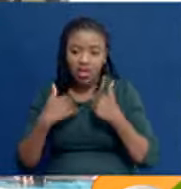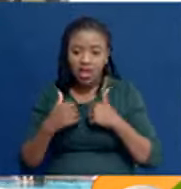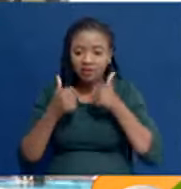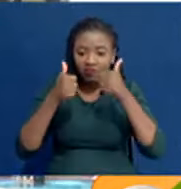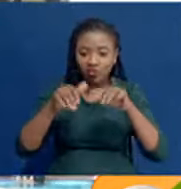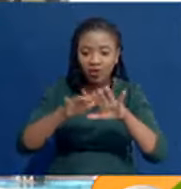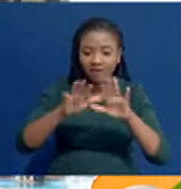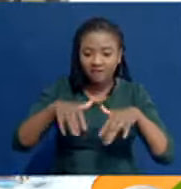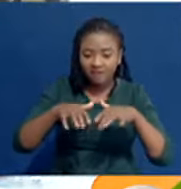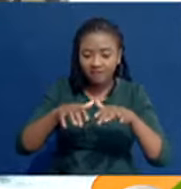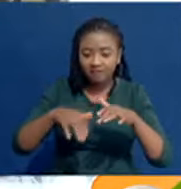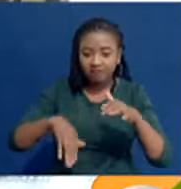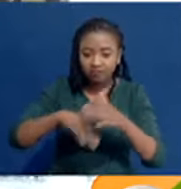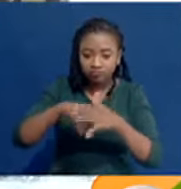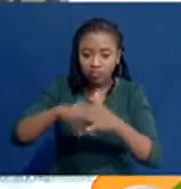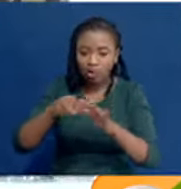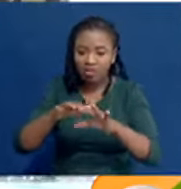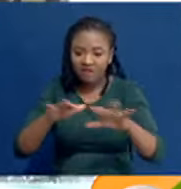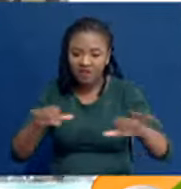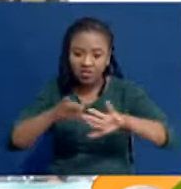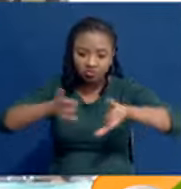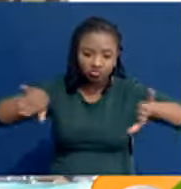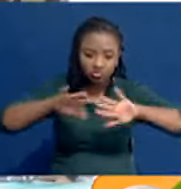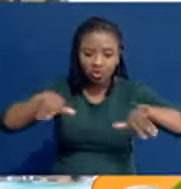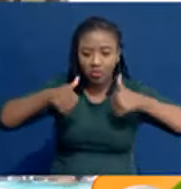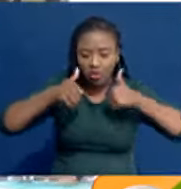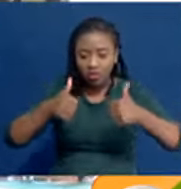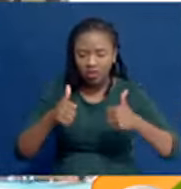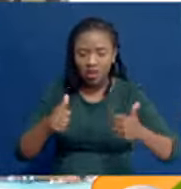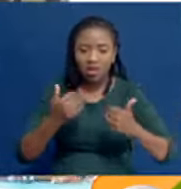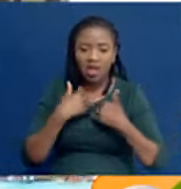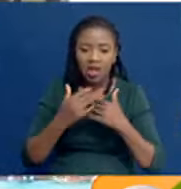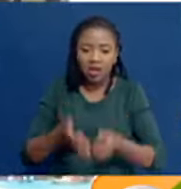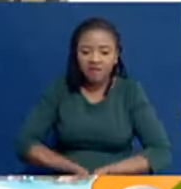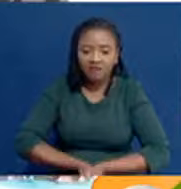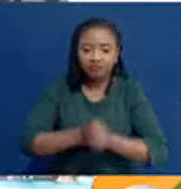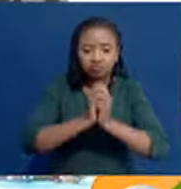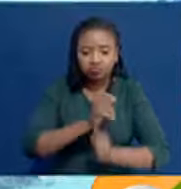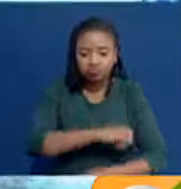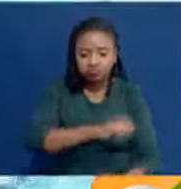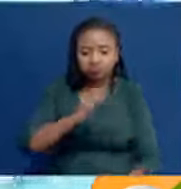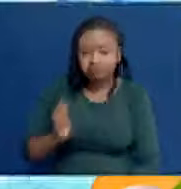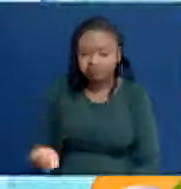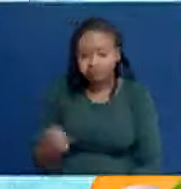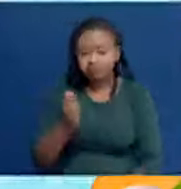fields, having good swimming pools, having good ball, tennis